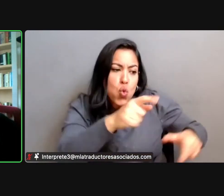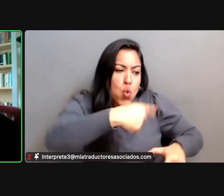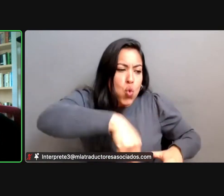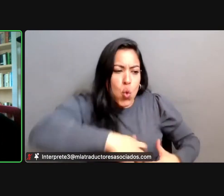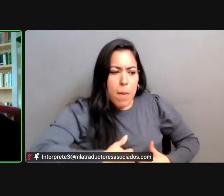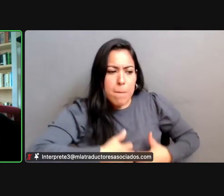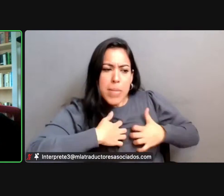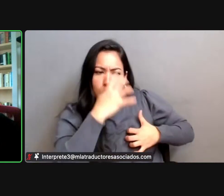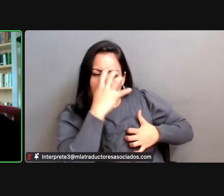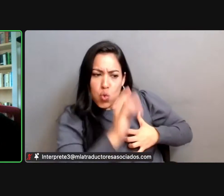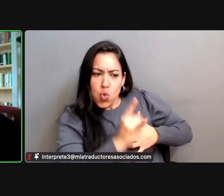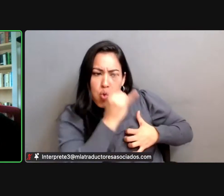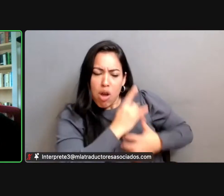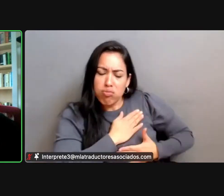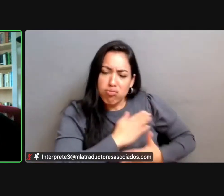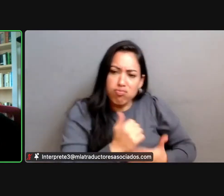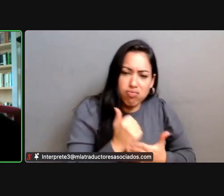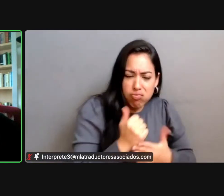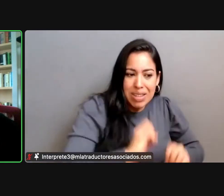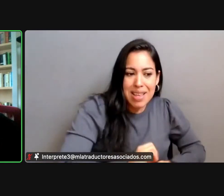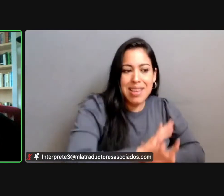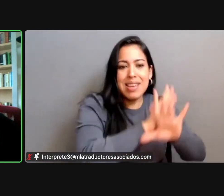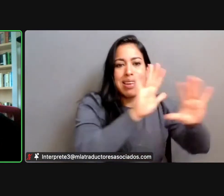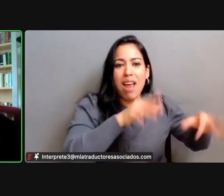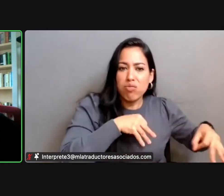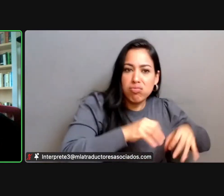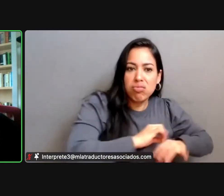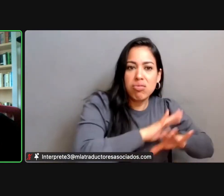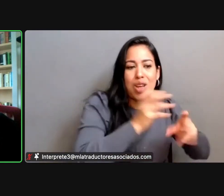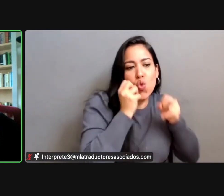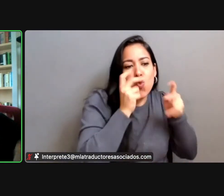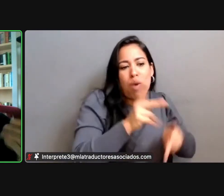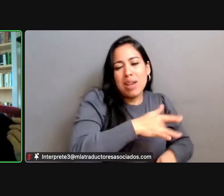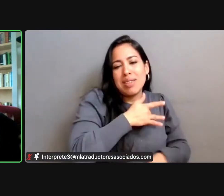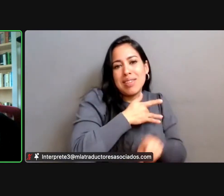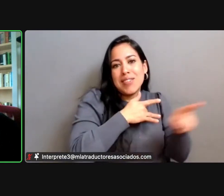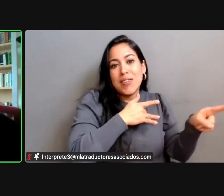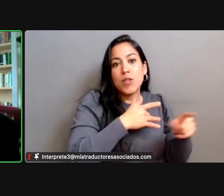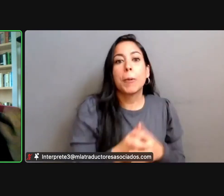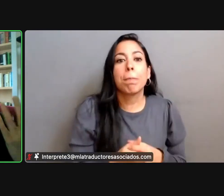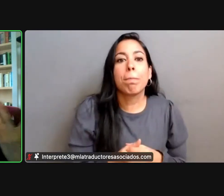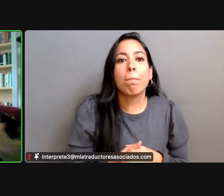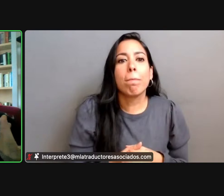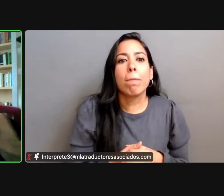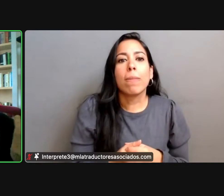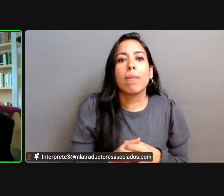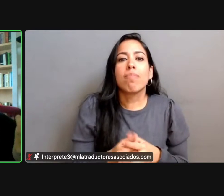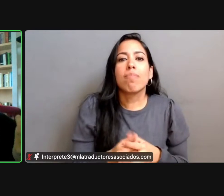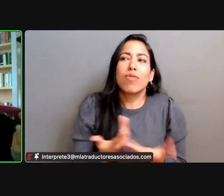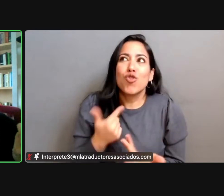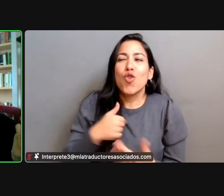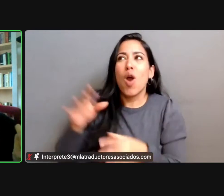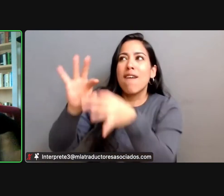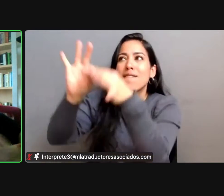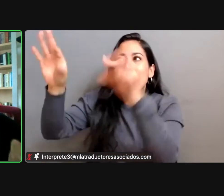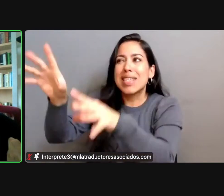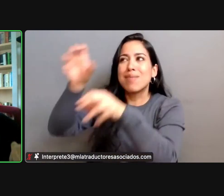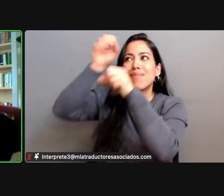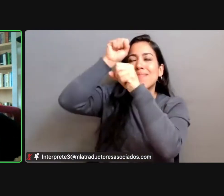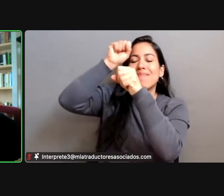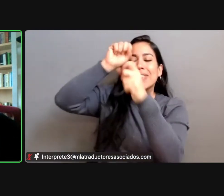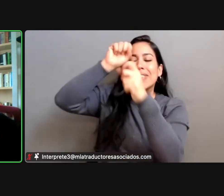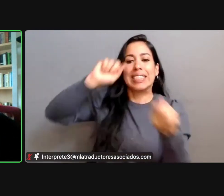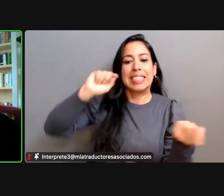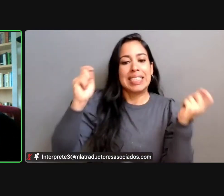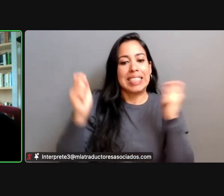uncertainty and that vulnerability, human vulnerability. Citing him,